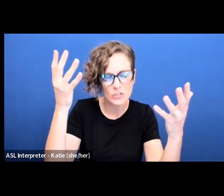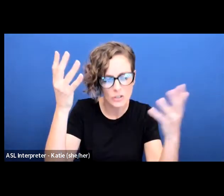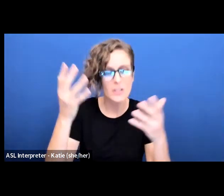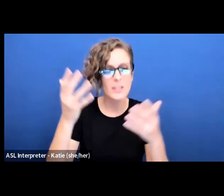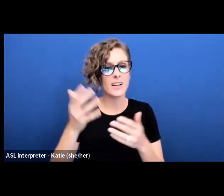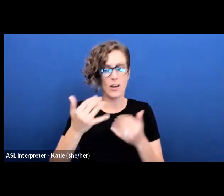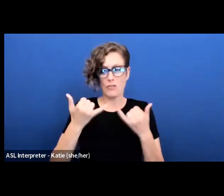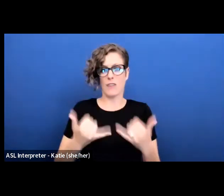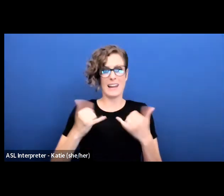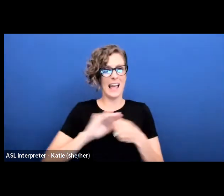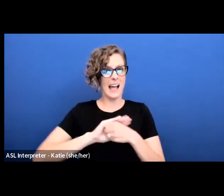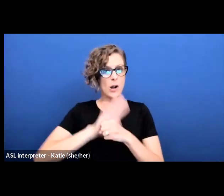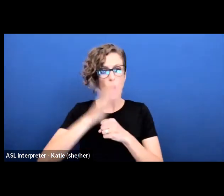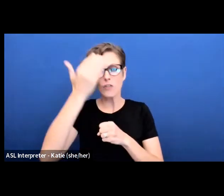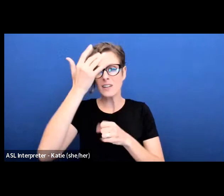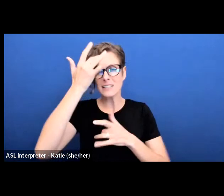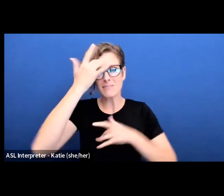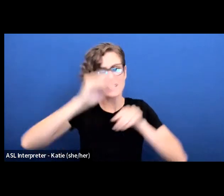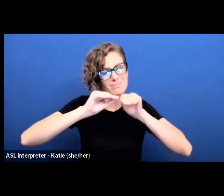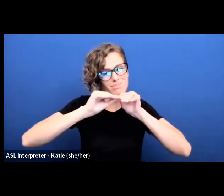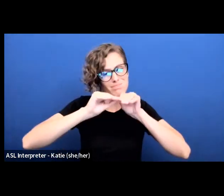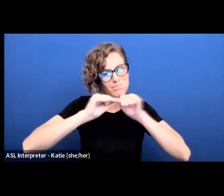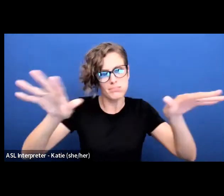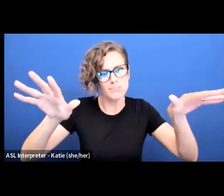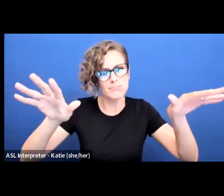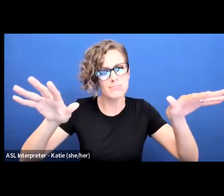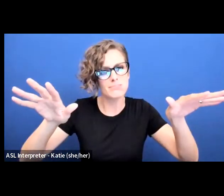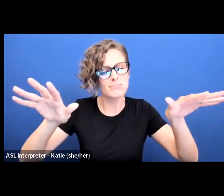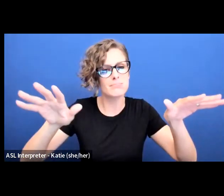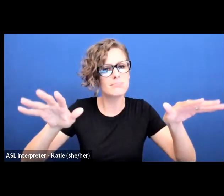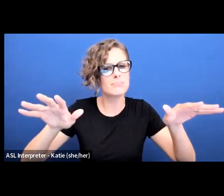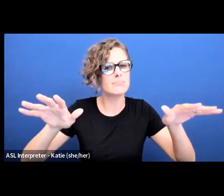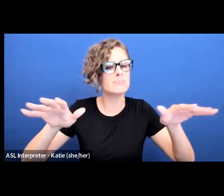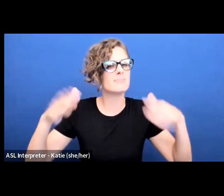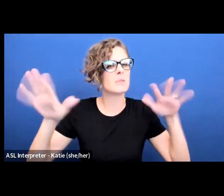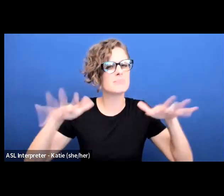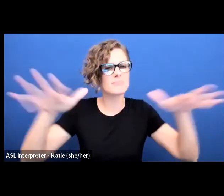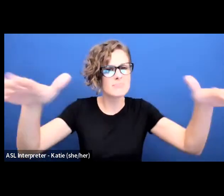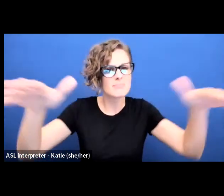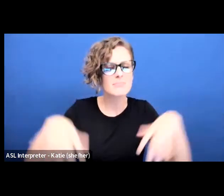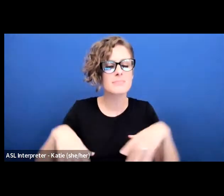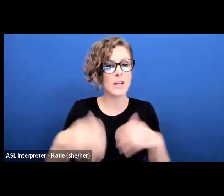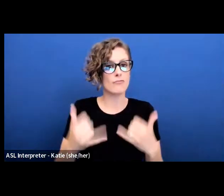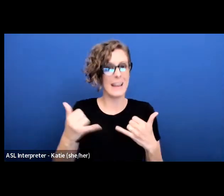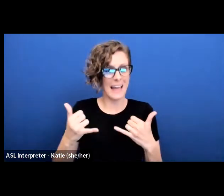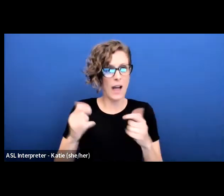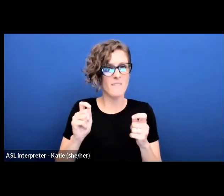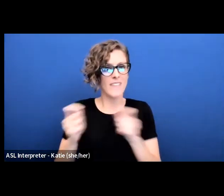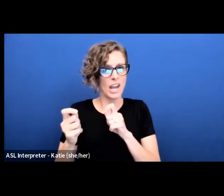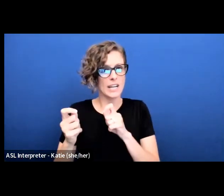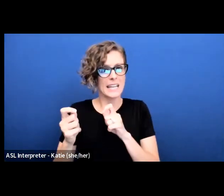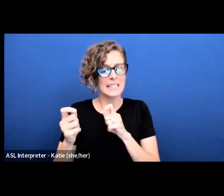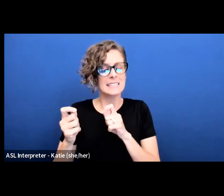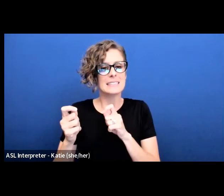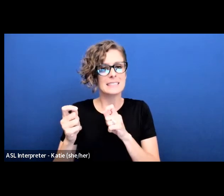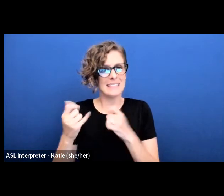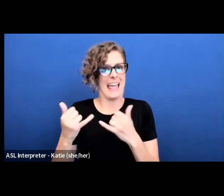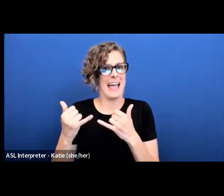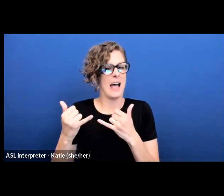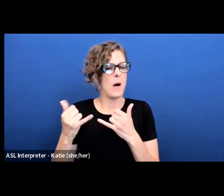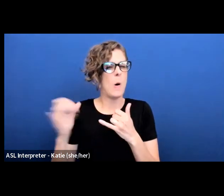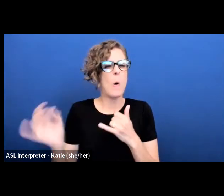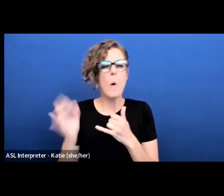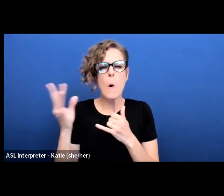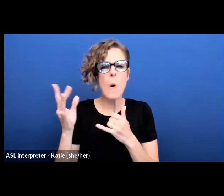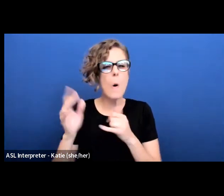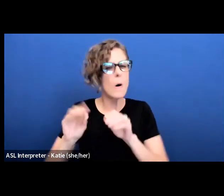transmission going on. We have an even more contagious variant. People are still landing in the hospital. This still can be dangerous for certain people.